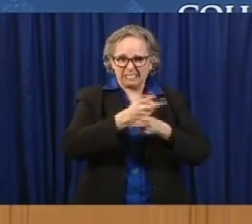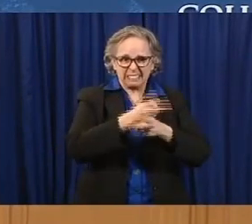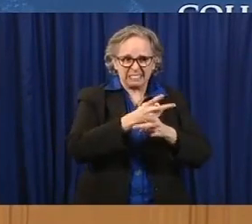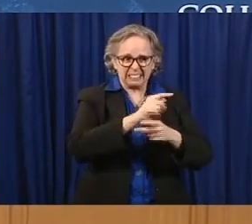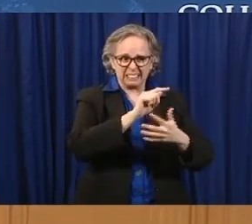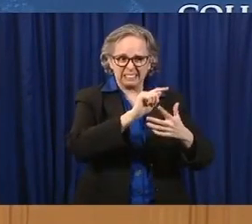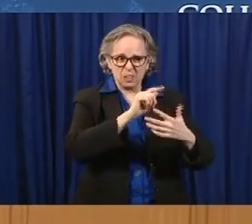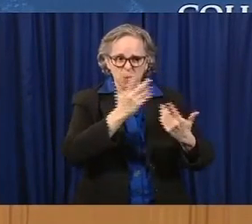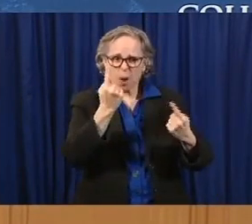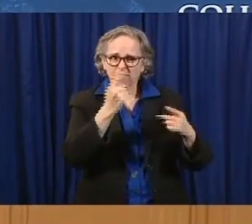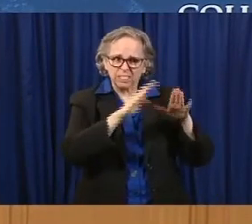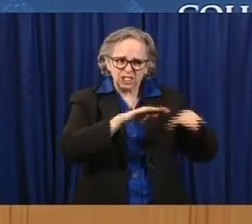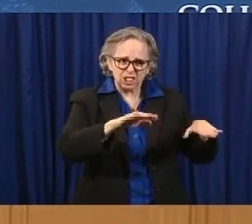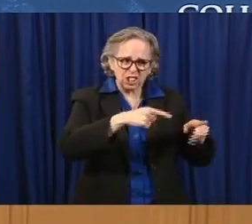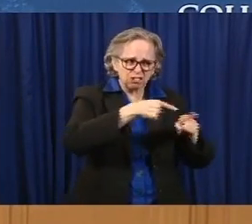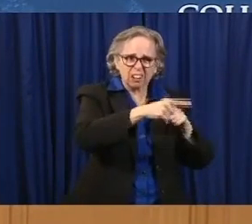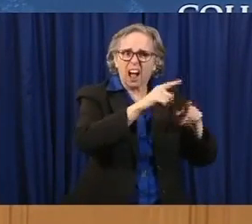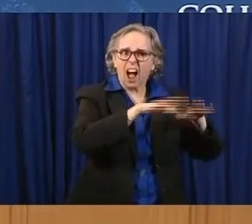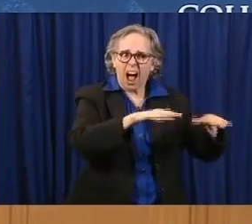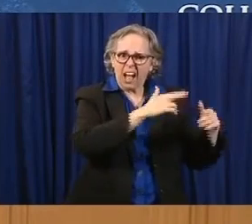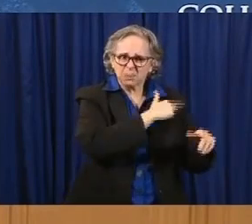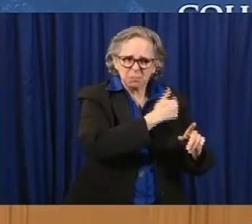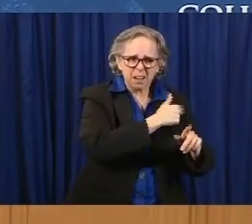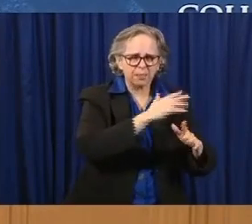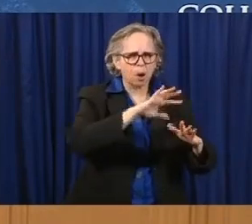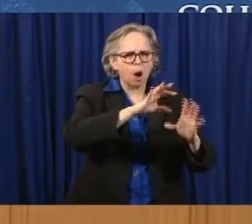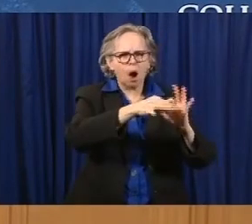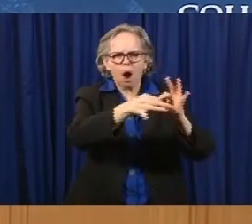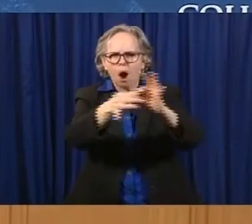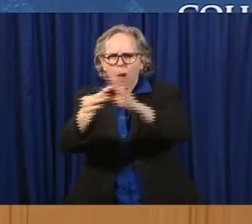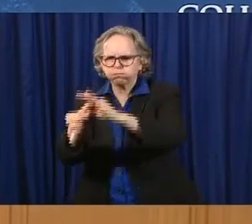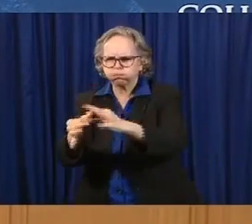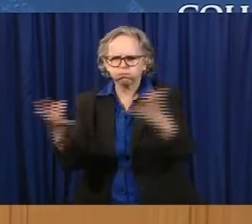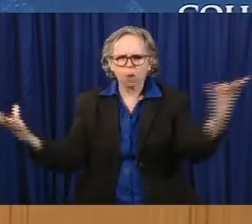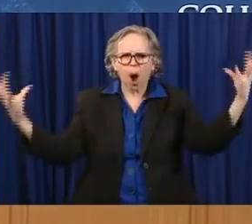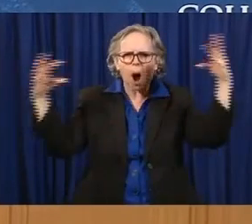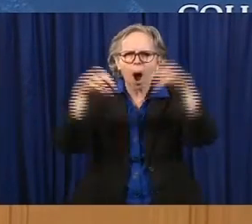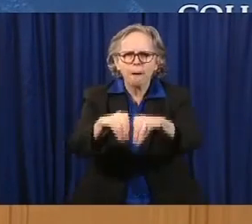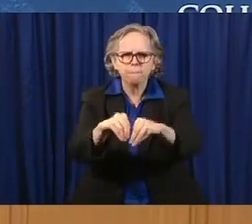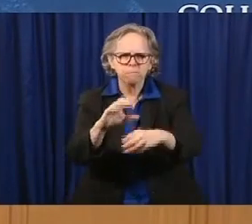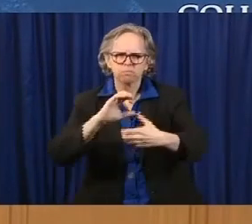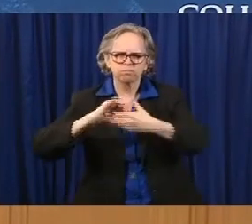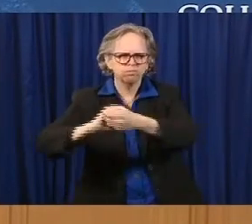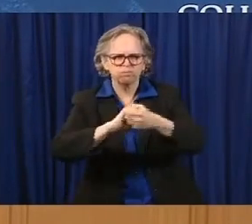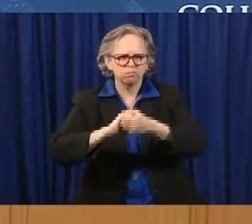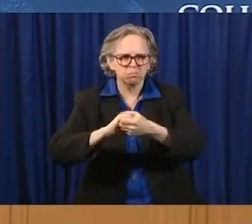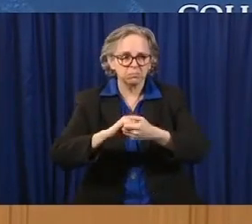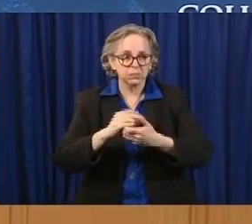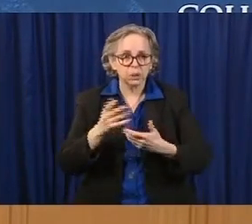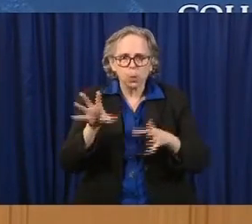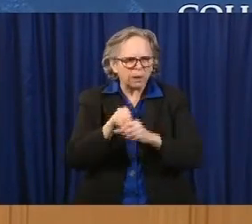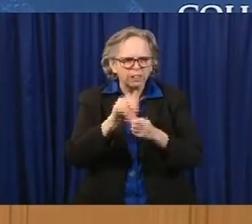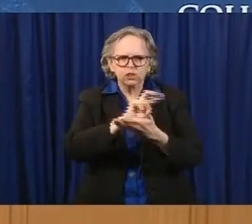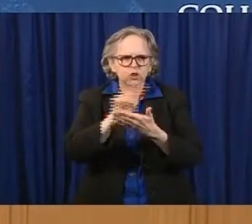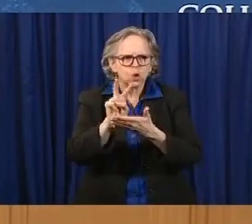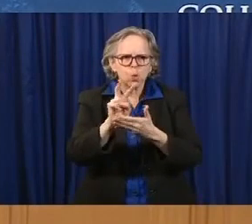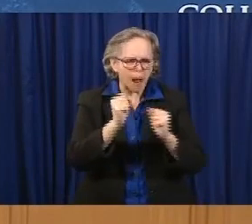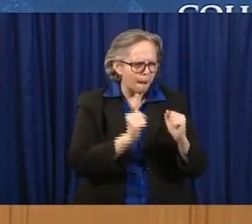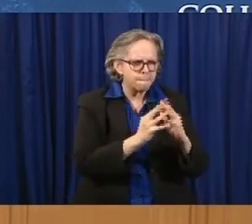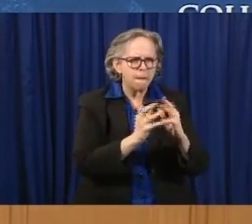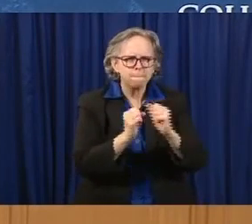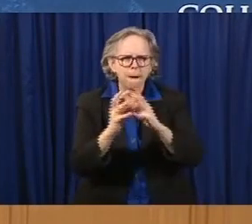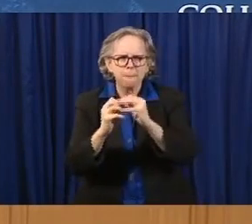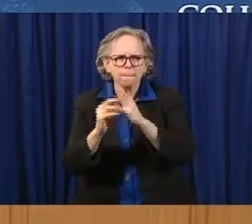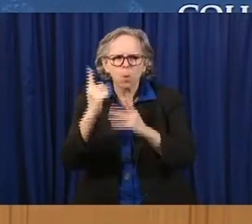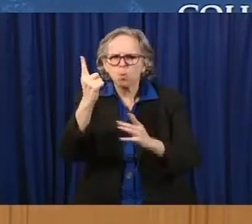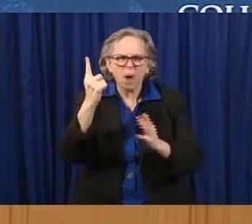to come together to help stand up in a 2-week period a 1,000-bed alternative